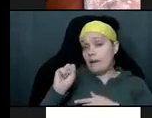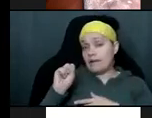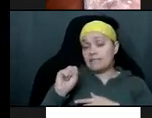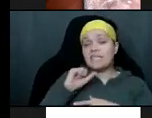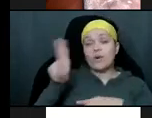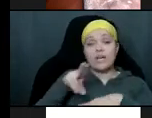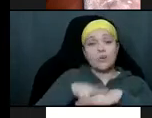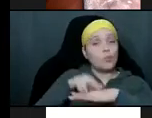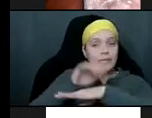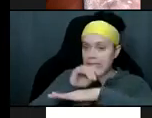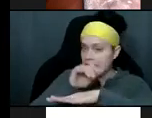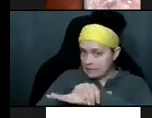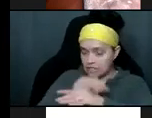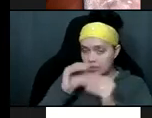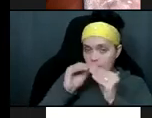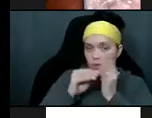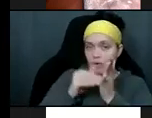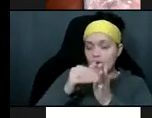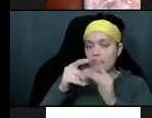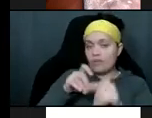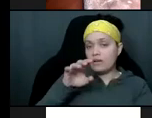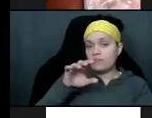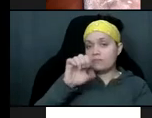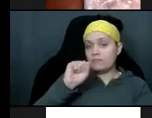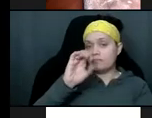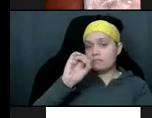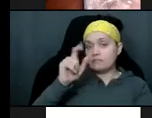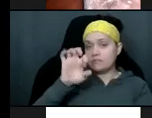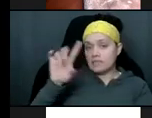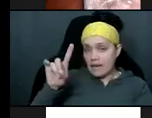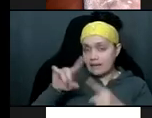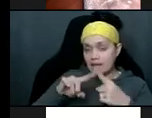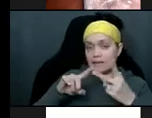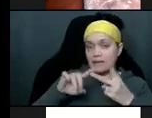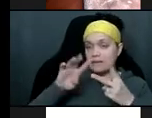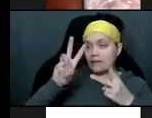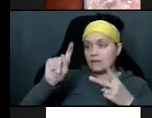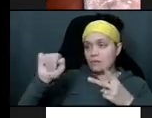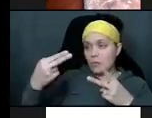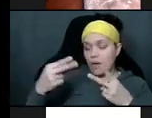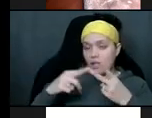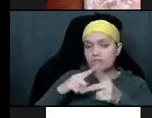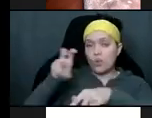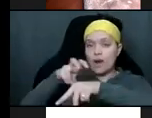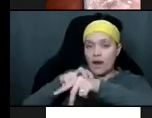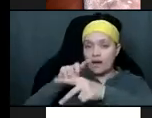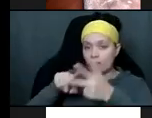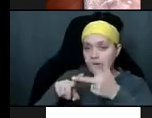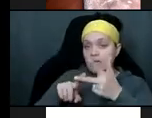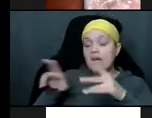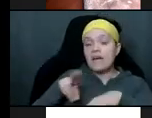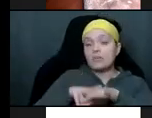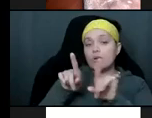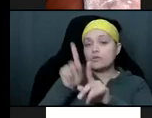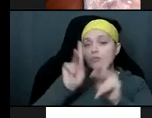usually English. They were more often Scottish or Welsh or Irish. And well, they were usually people